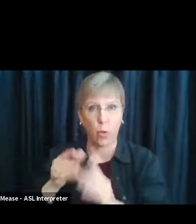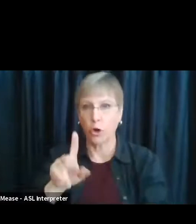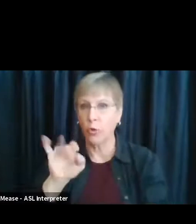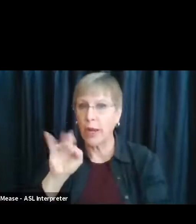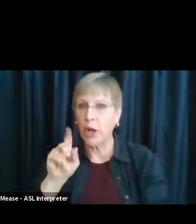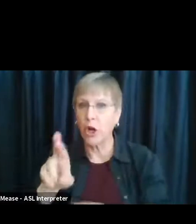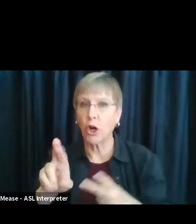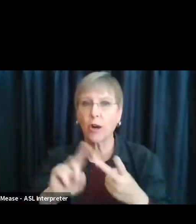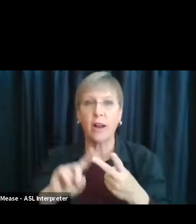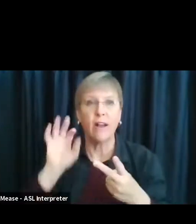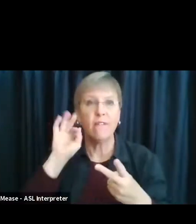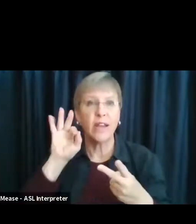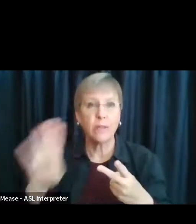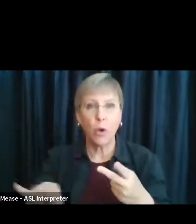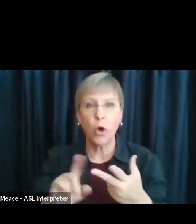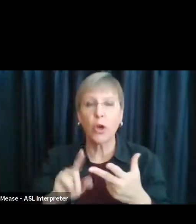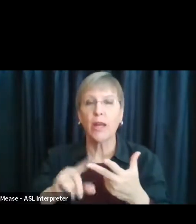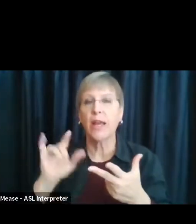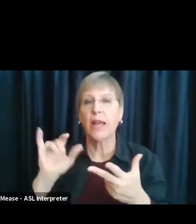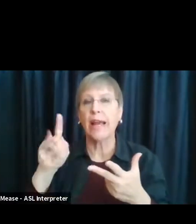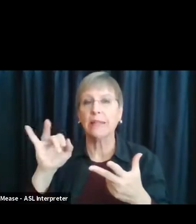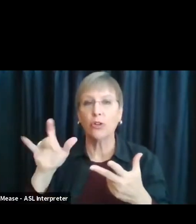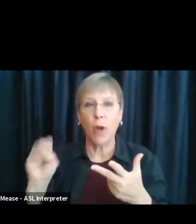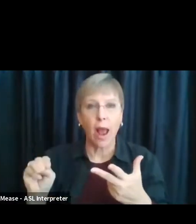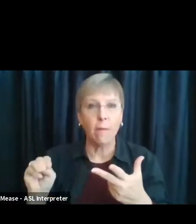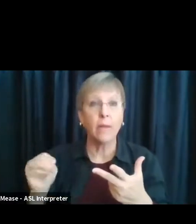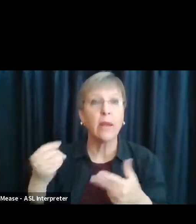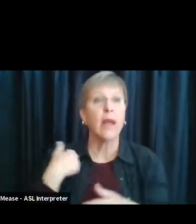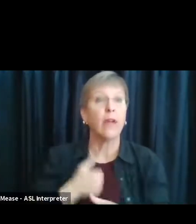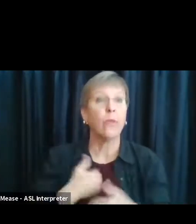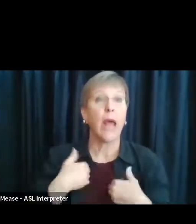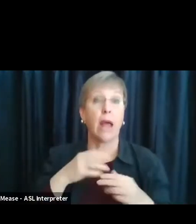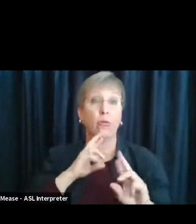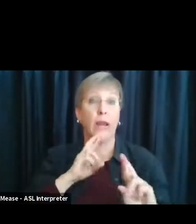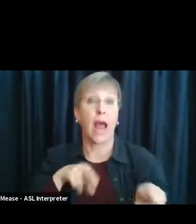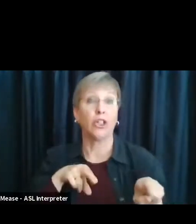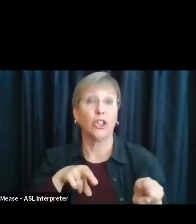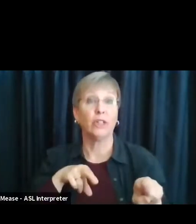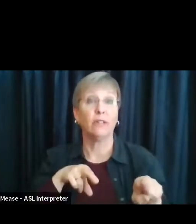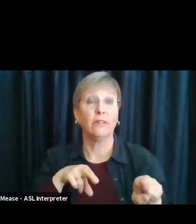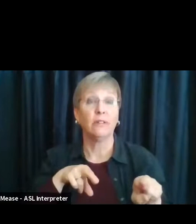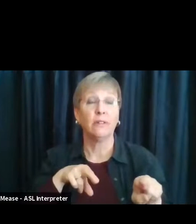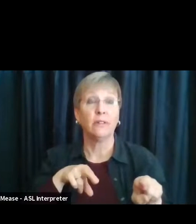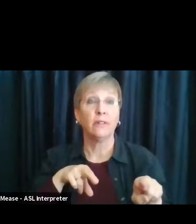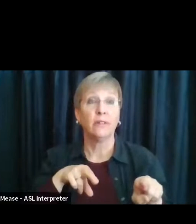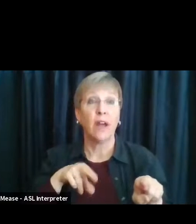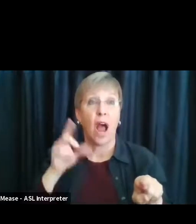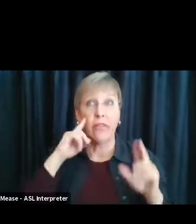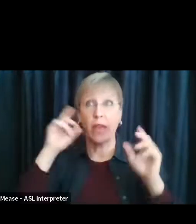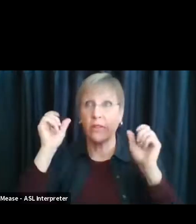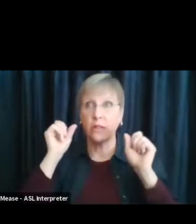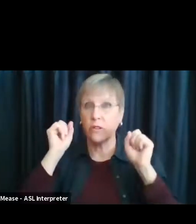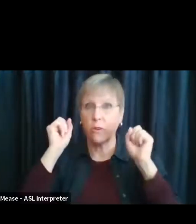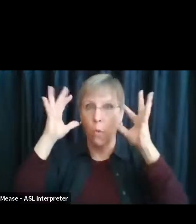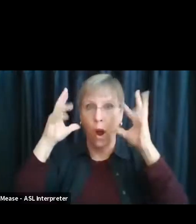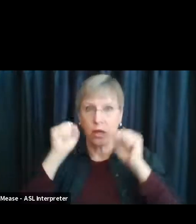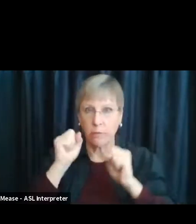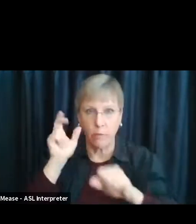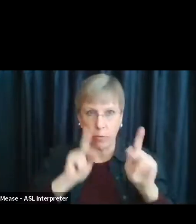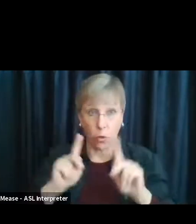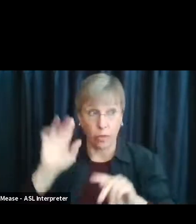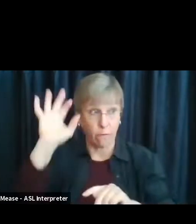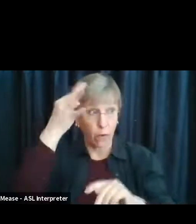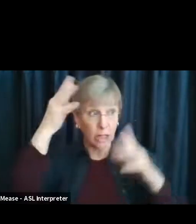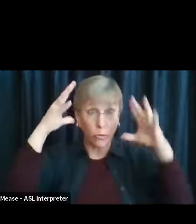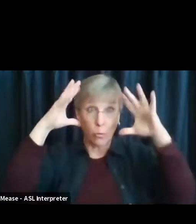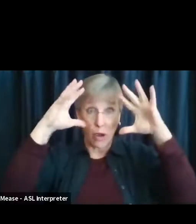Facebook, on Instagram, and we had a reaction that I think, surprised everyone. Even the French